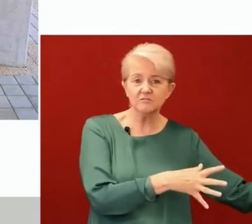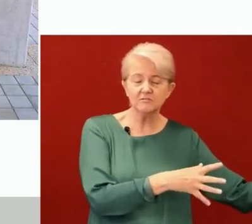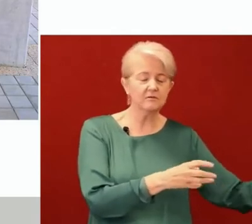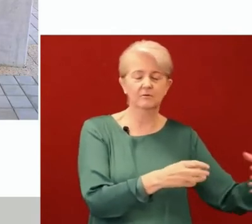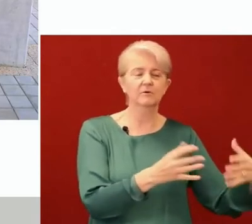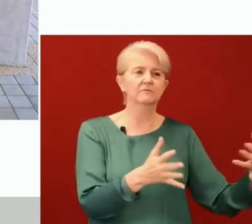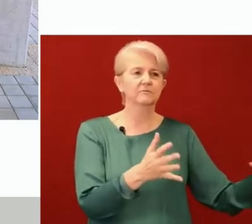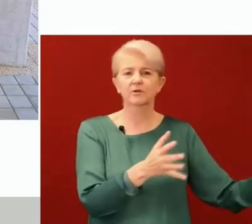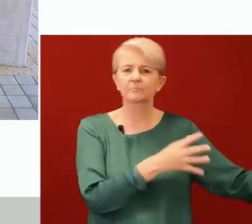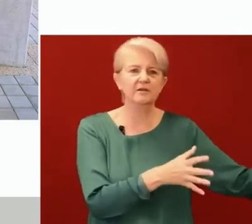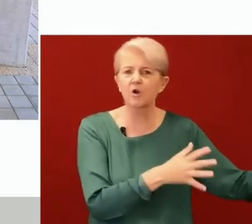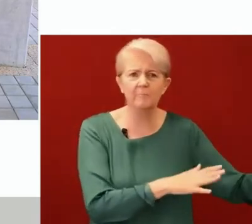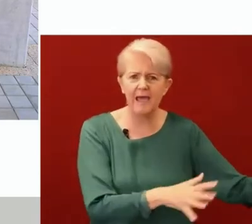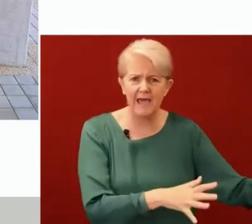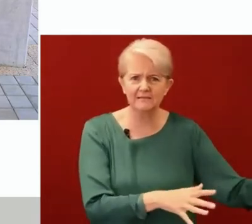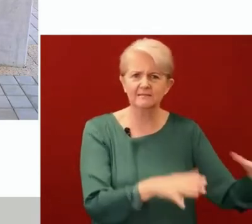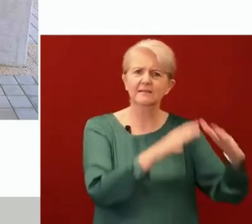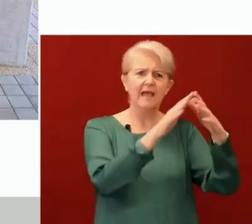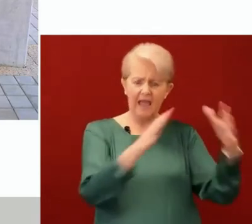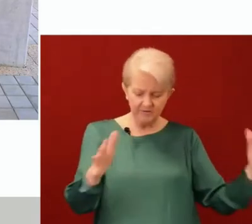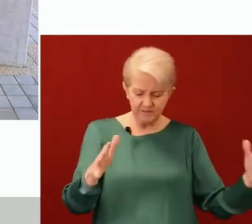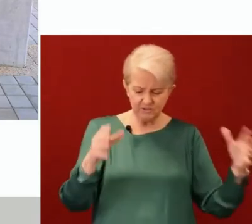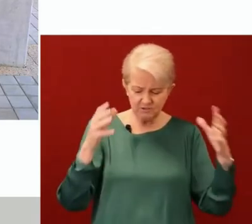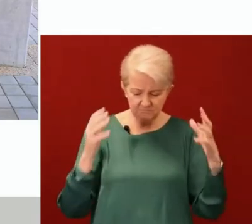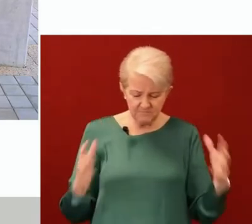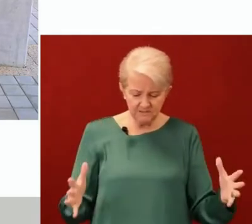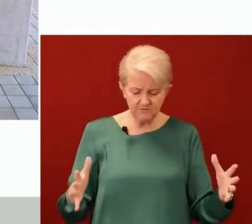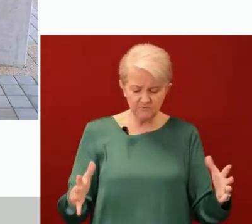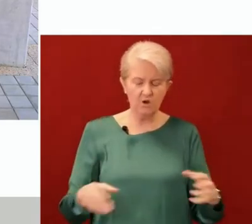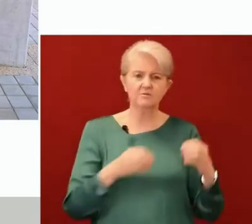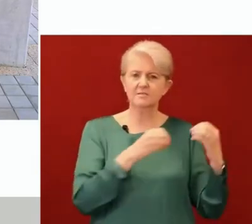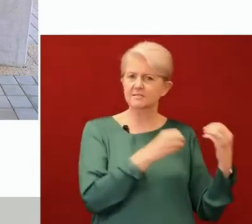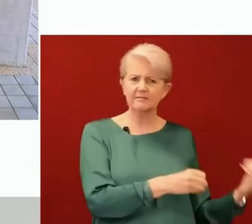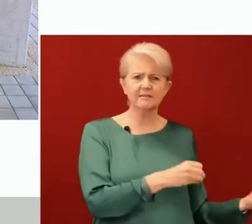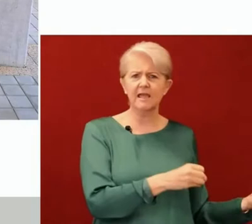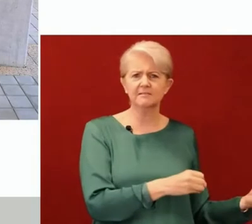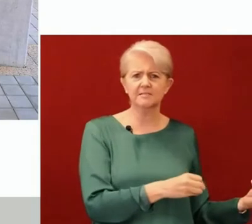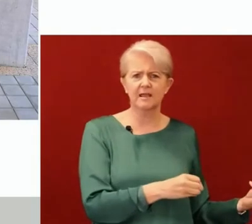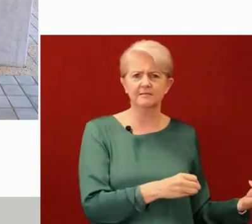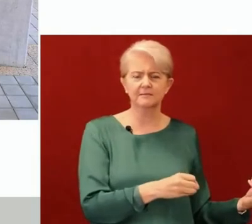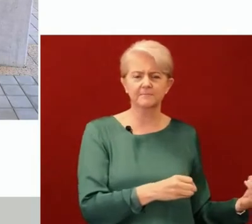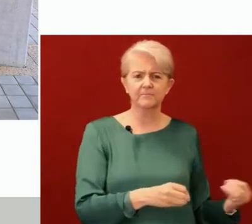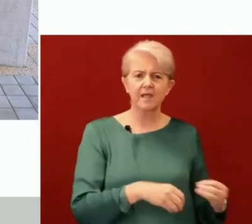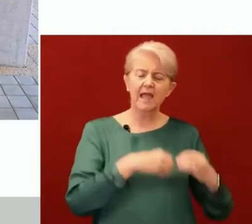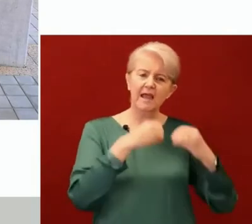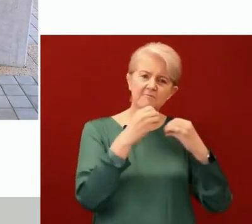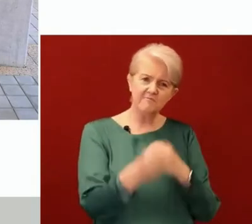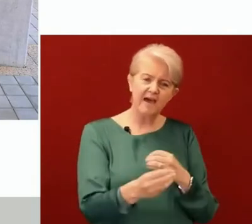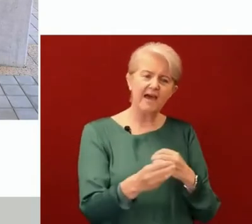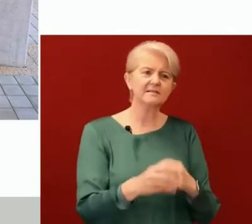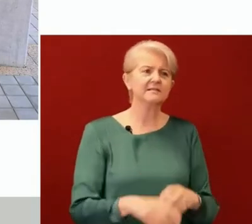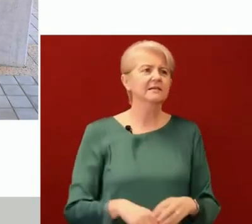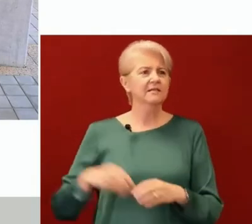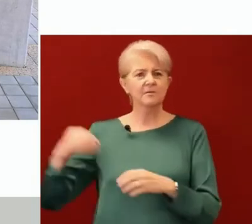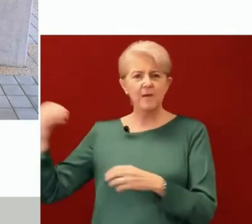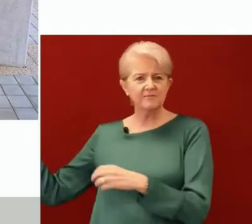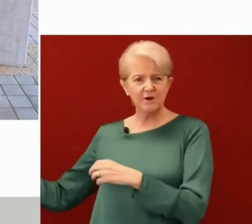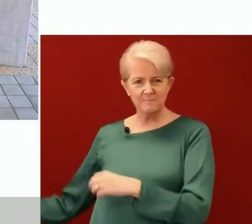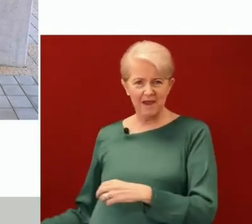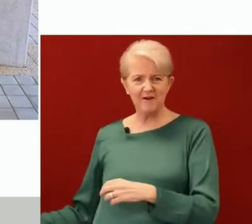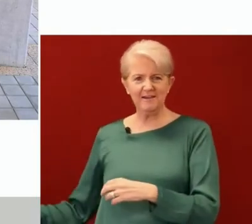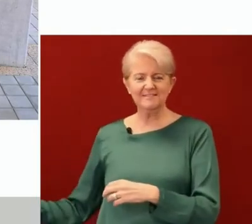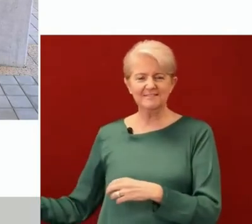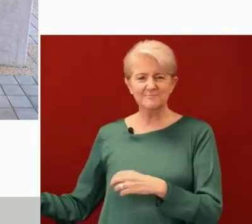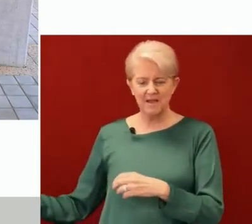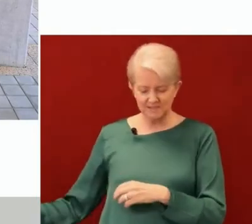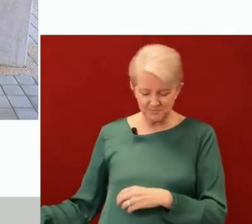good, but not bad. Average, middle of the road, nothing outstanding. And in fact, the man that